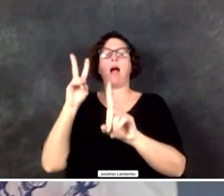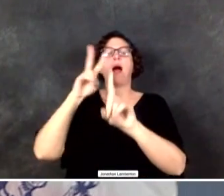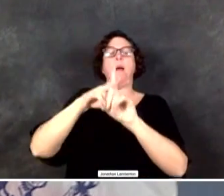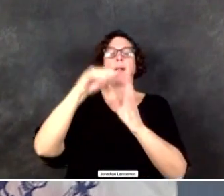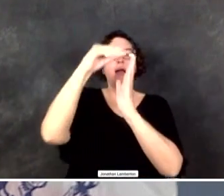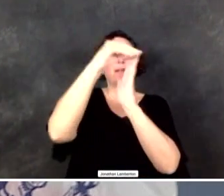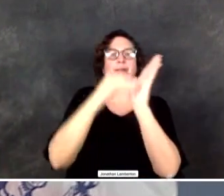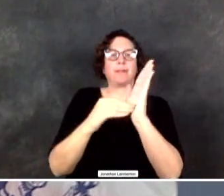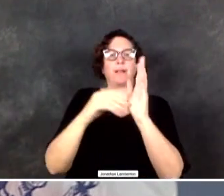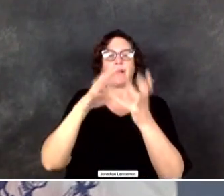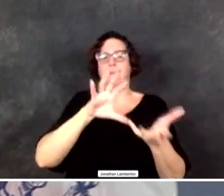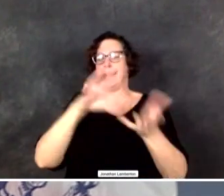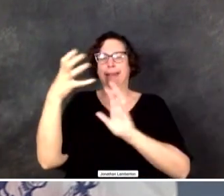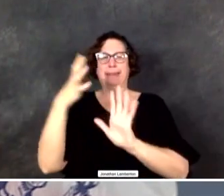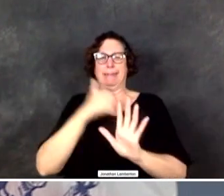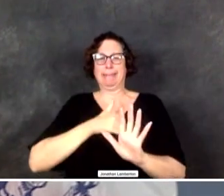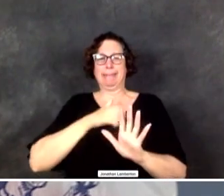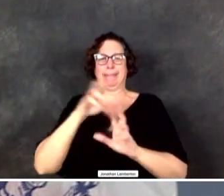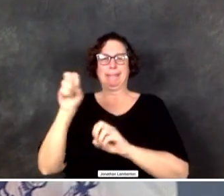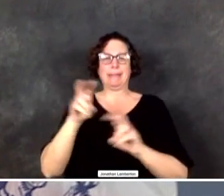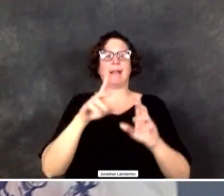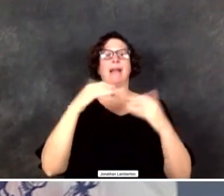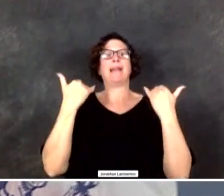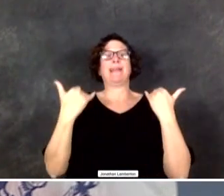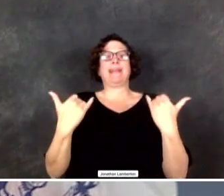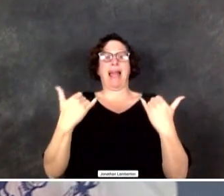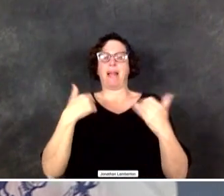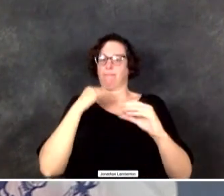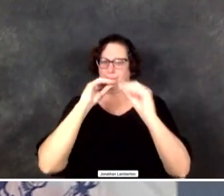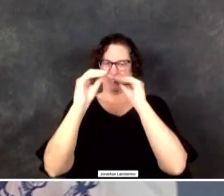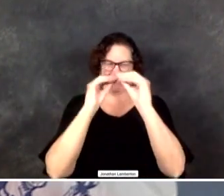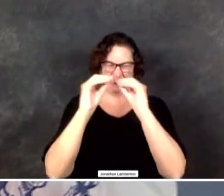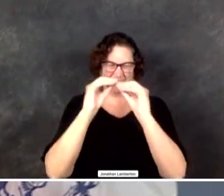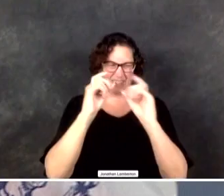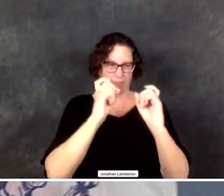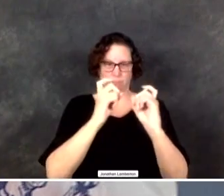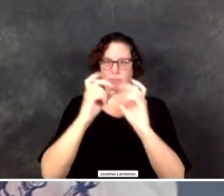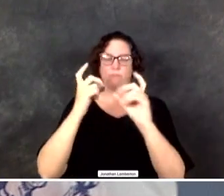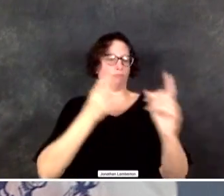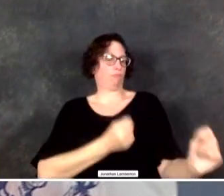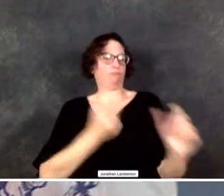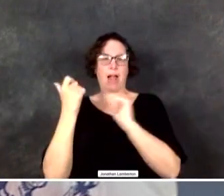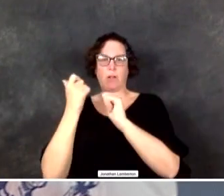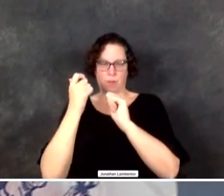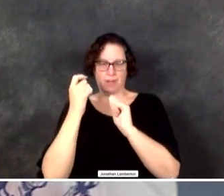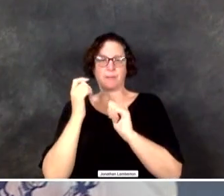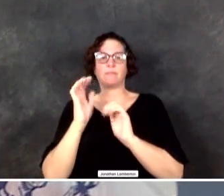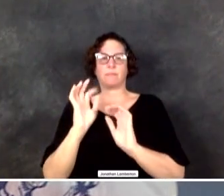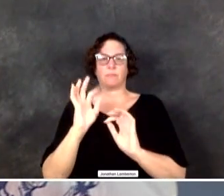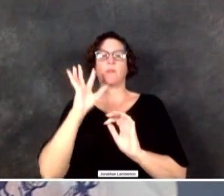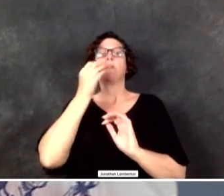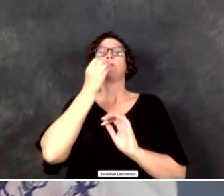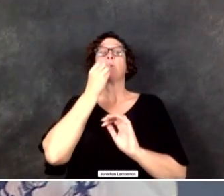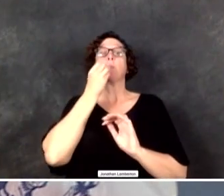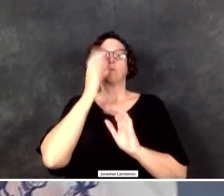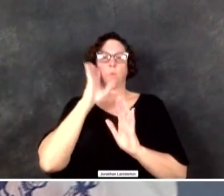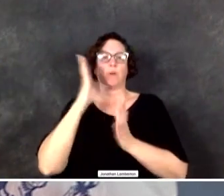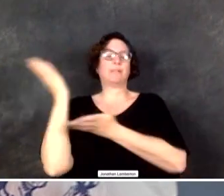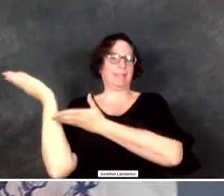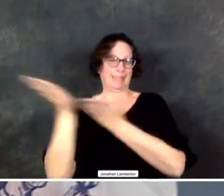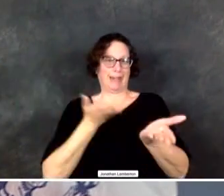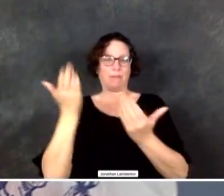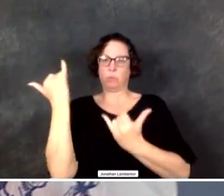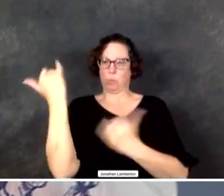we are aggressively fixing it. Meals will be delivered today. I've asked our food czar, Catherine